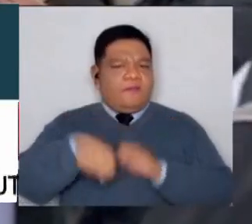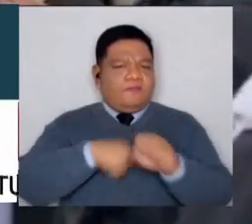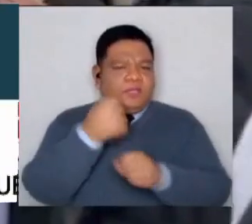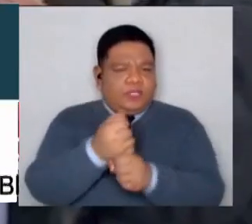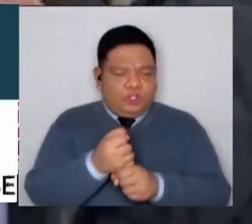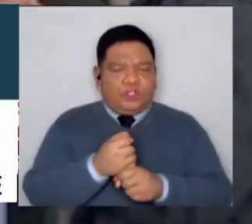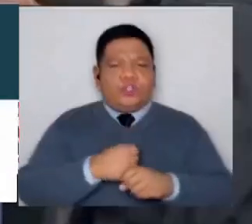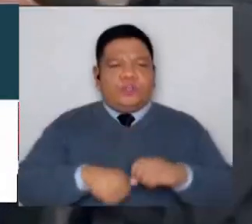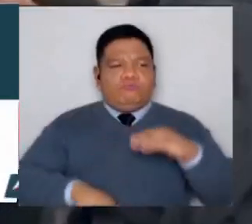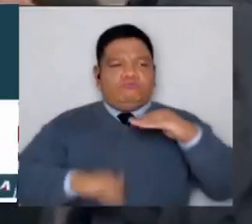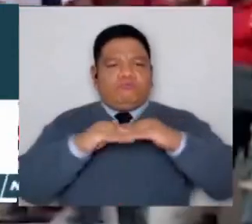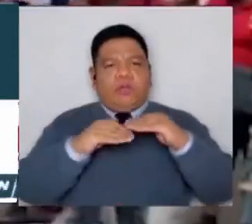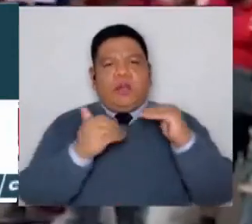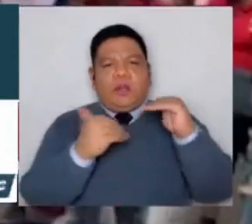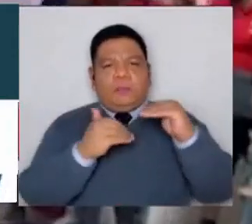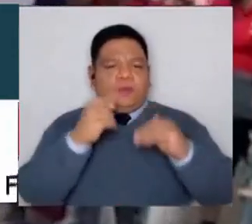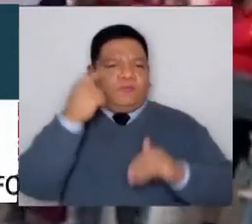appropriations law.